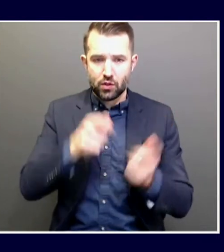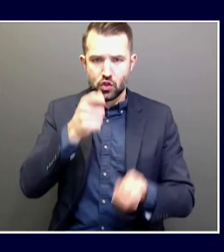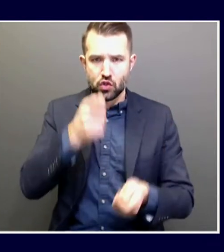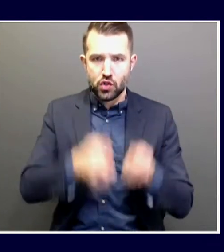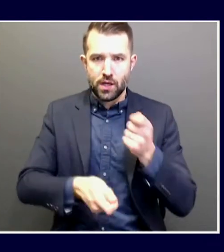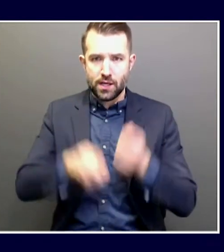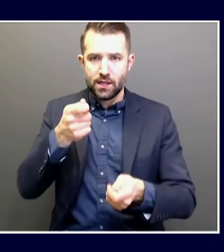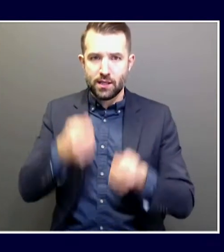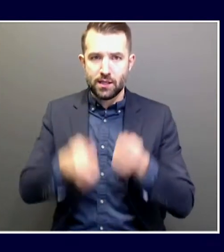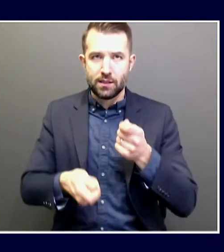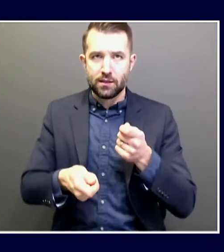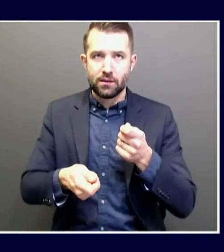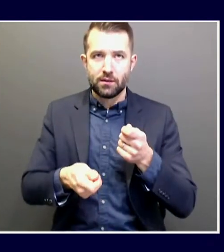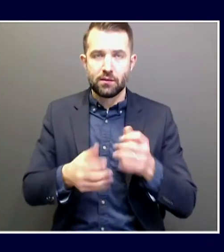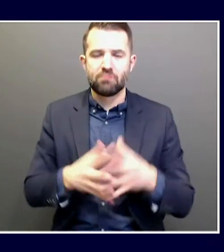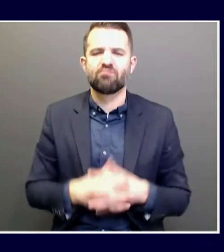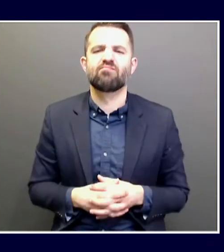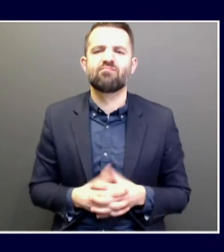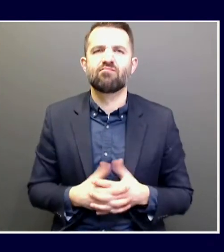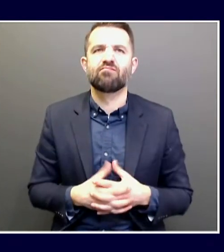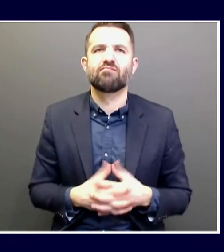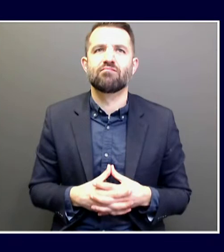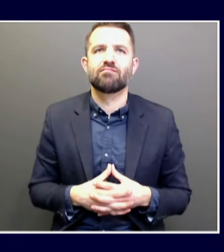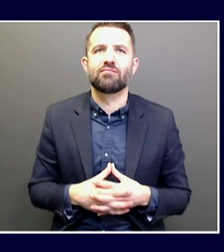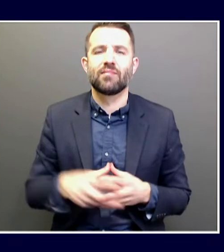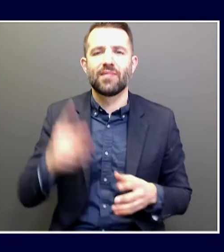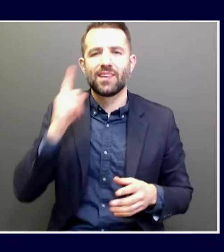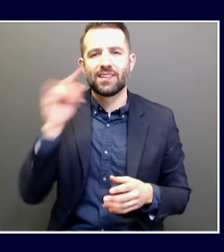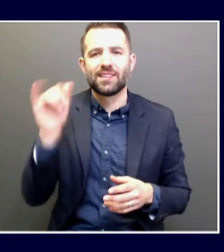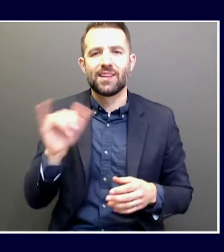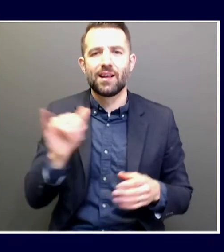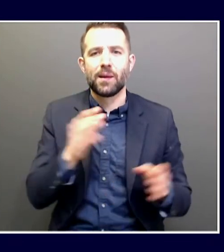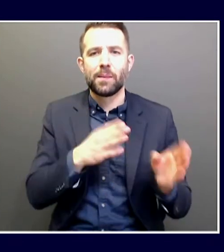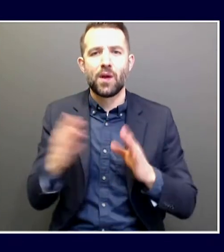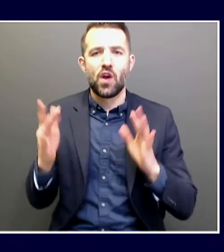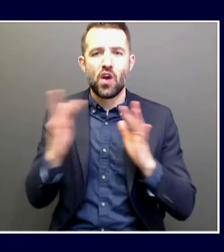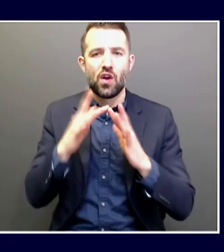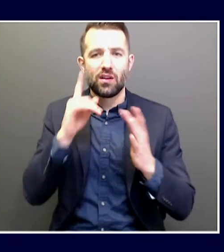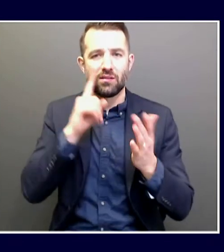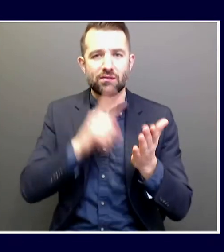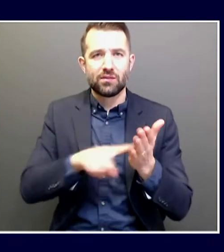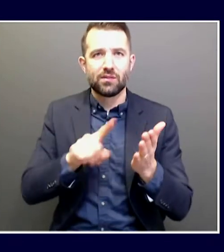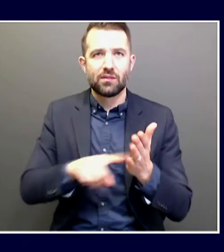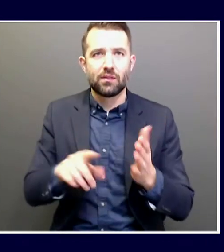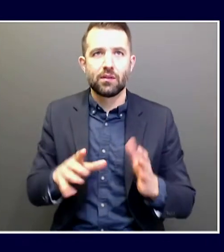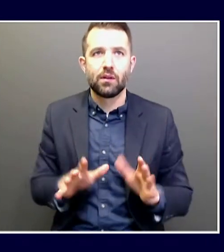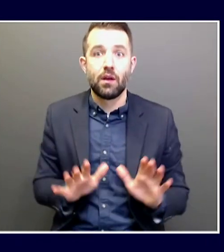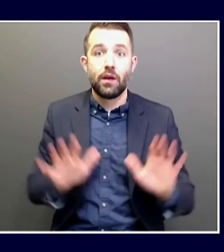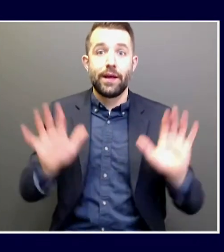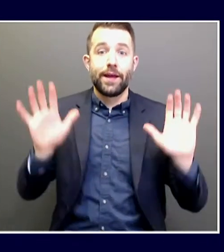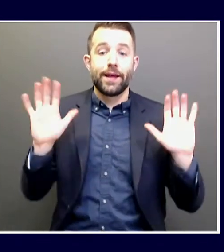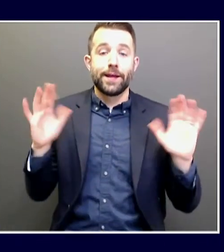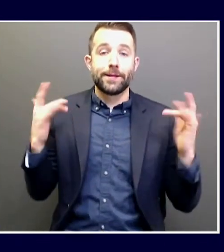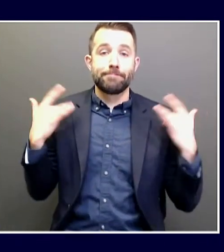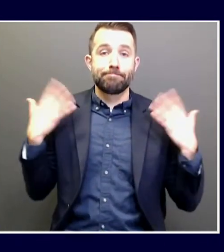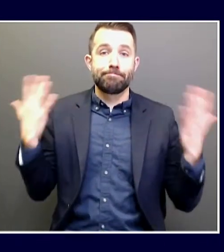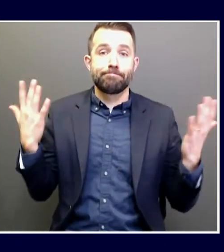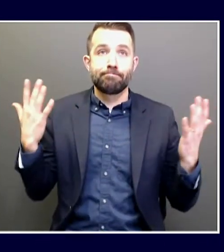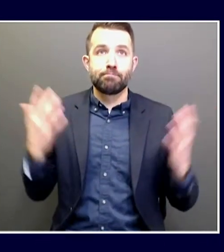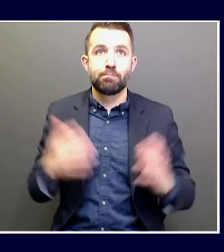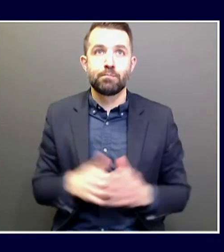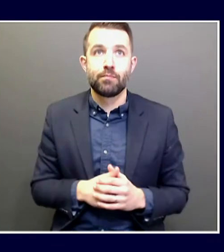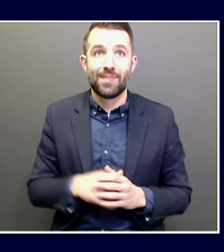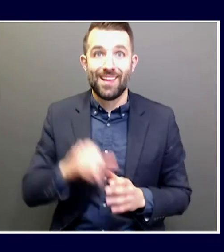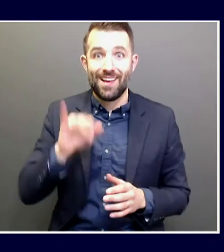So this sounds like the plan is essentially to back off contact tracing in schools that have a mask mandate?